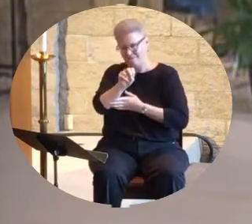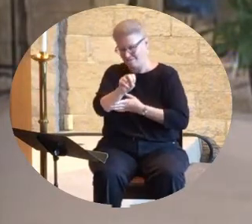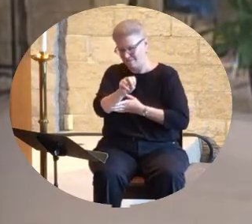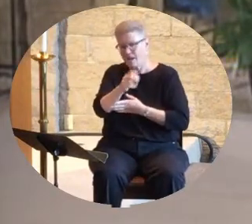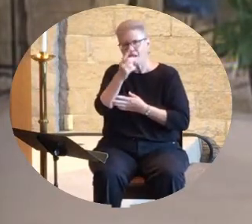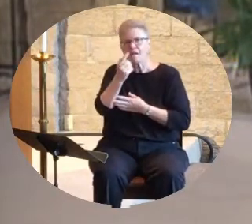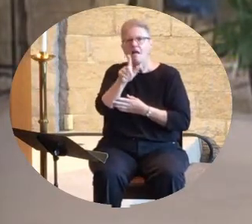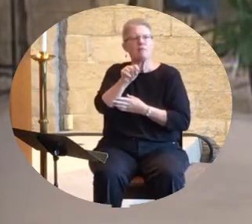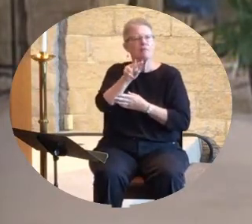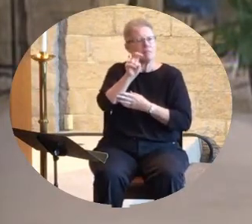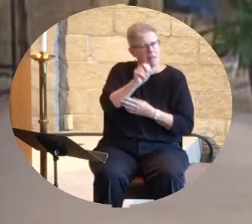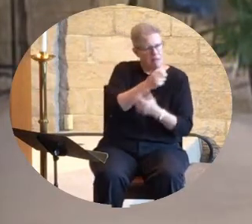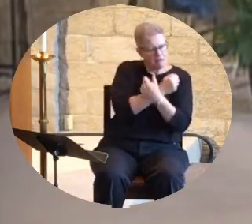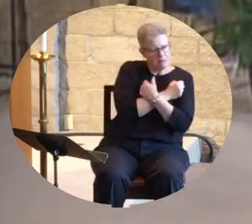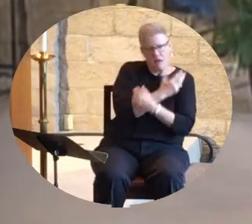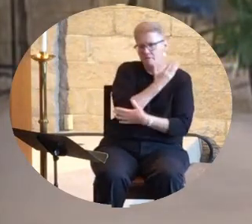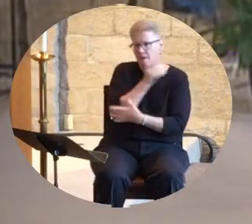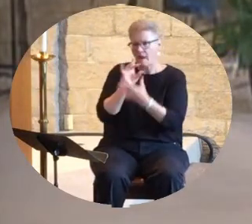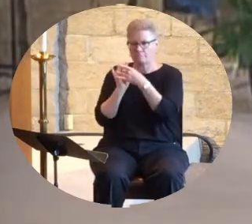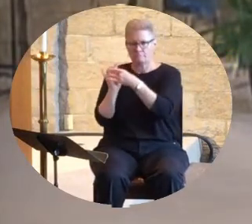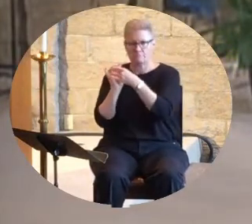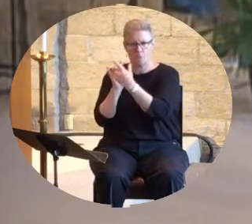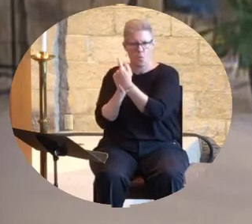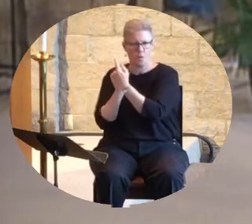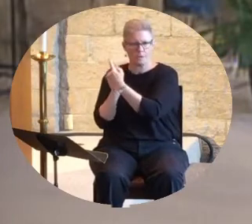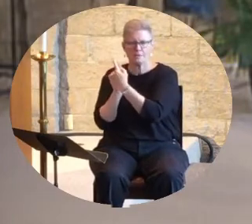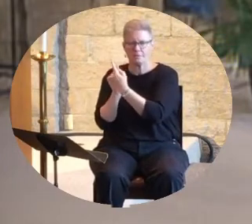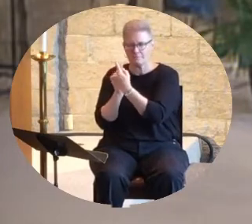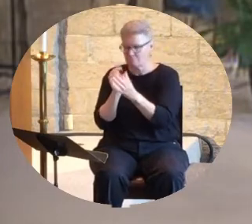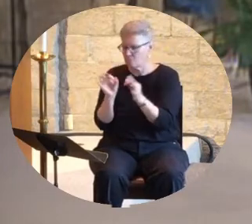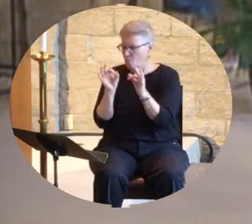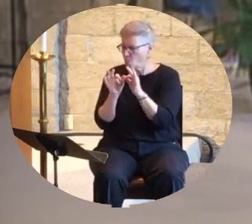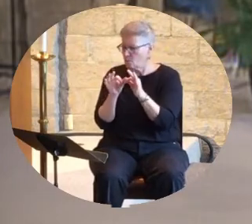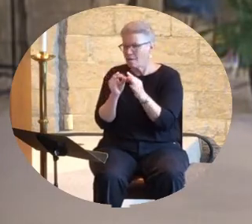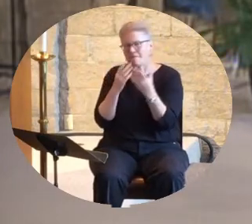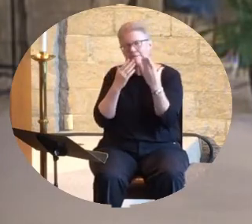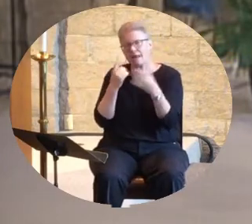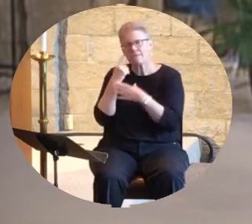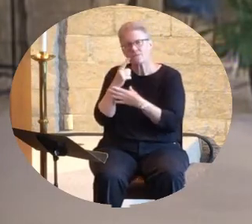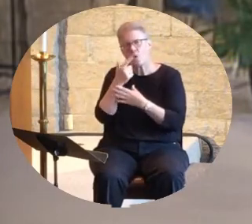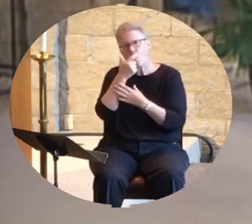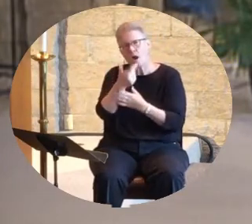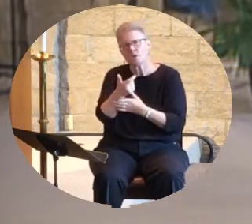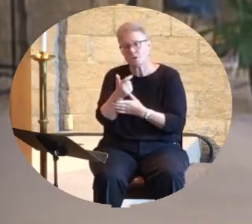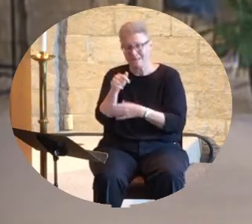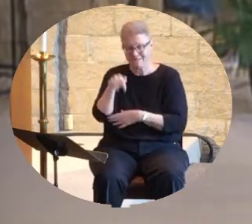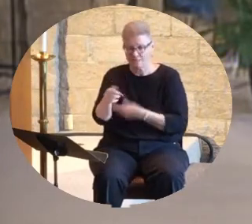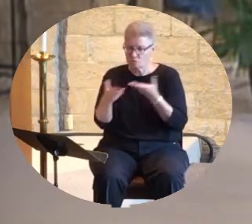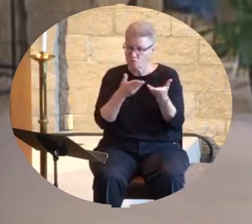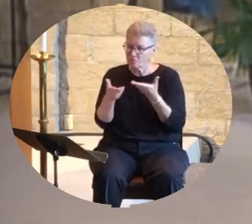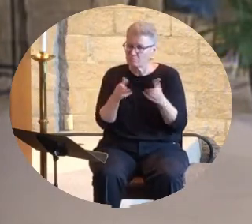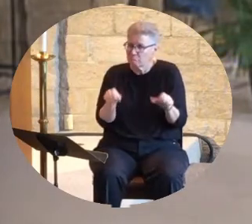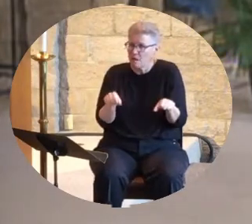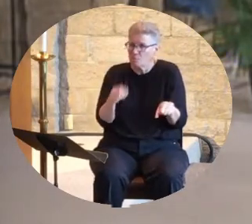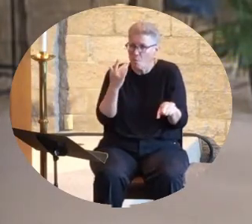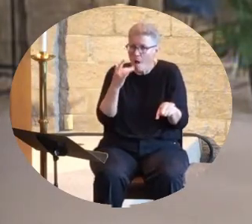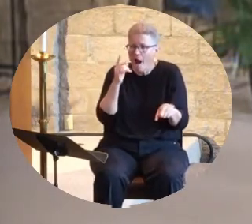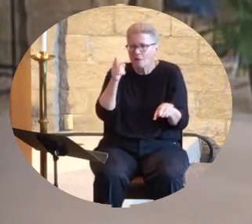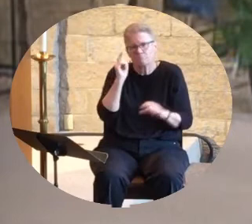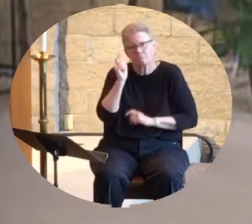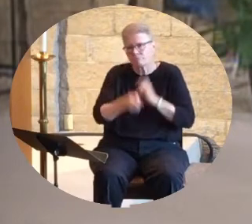oneness. Wow, we're glad you're with us this morning. You know, these services are made possible because of your generosity. The classes, the workshops, our